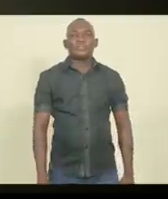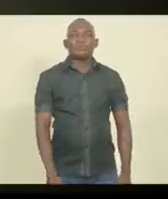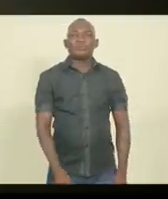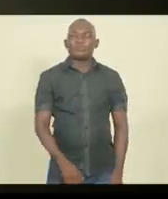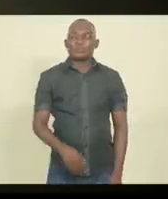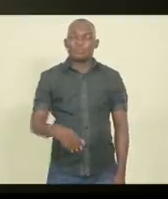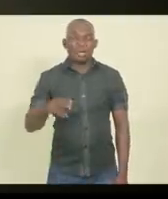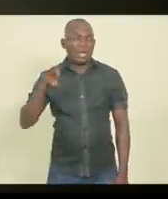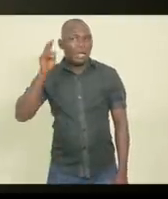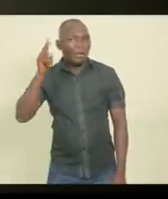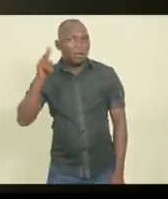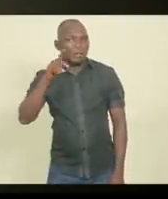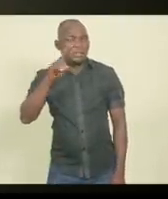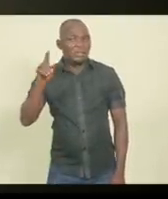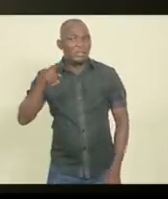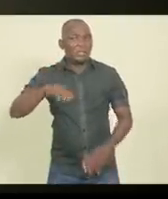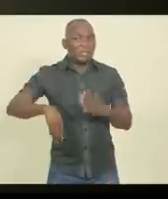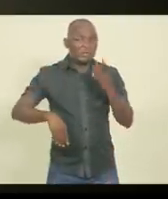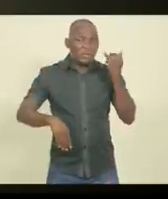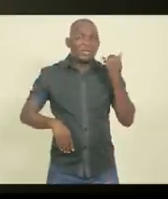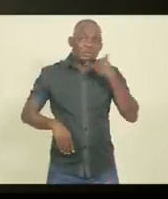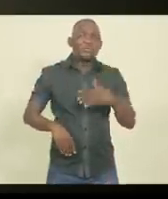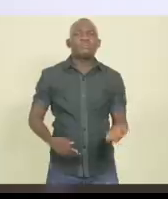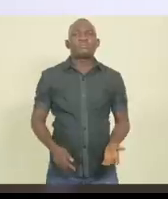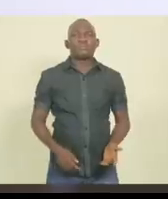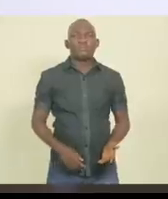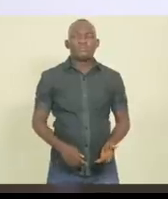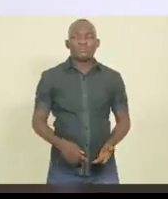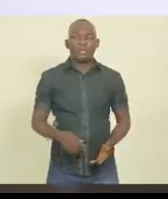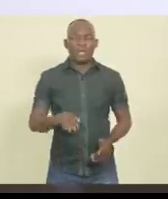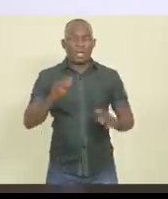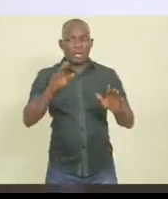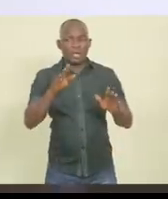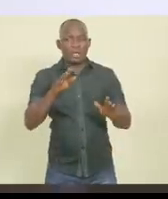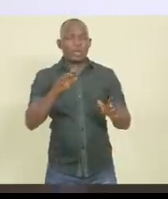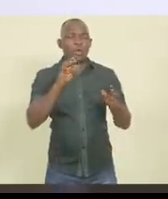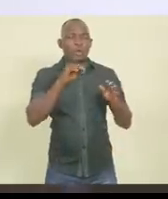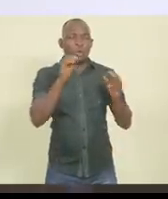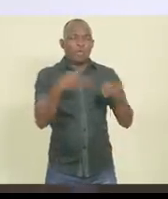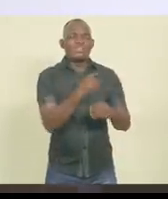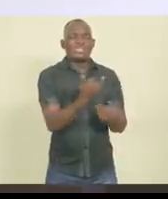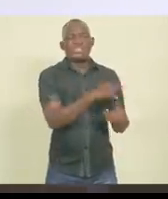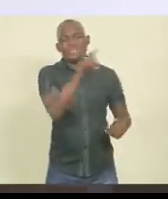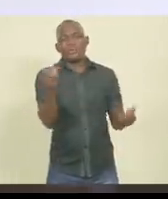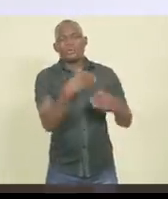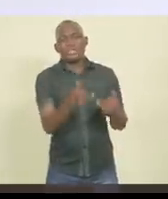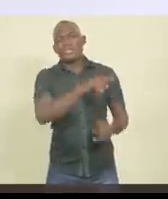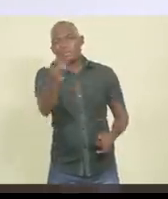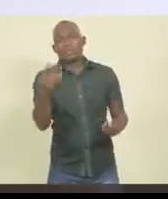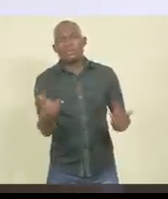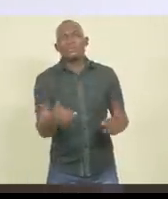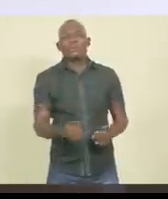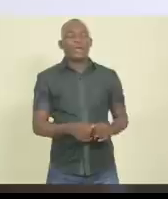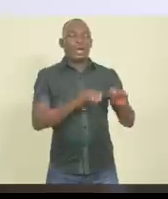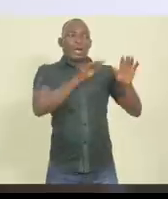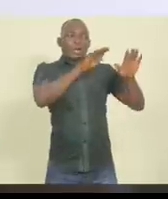Hello, Didi. I'm not even late. Why are you calling me? So I see. We need you at the office now. Okay, calm